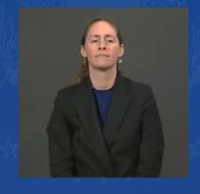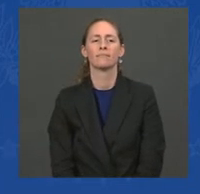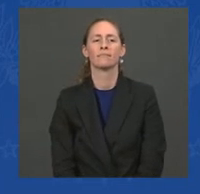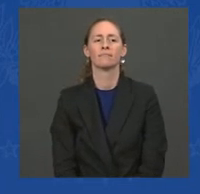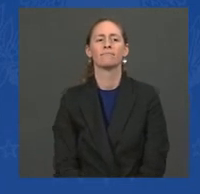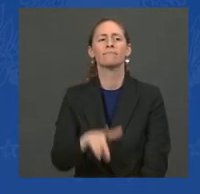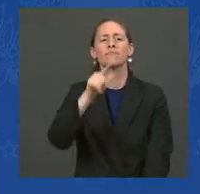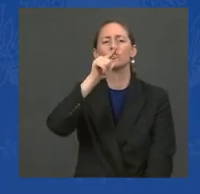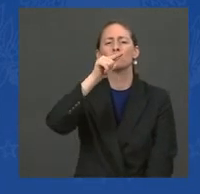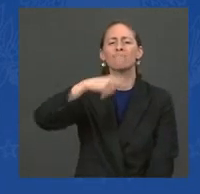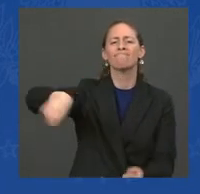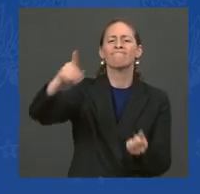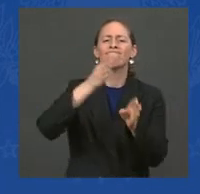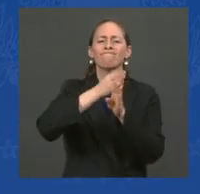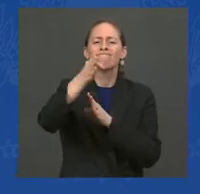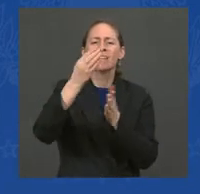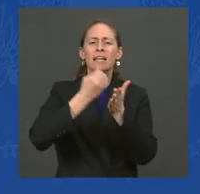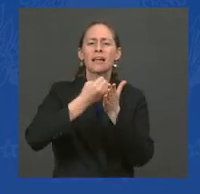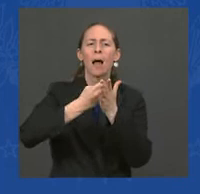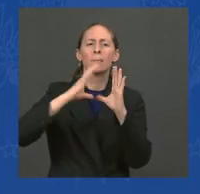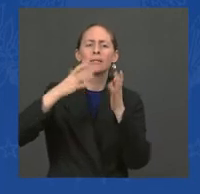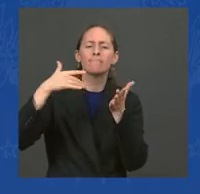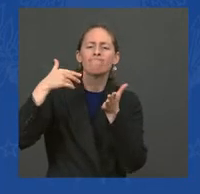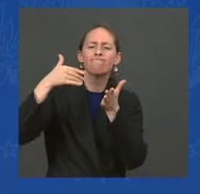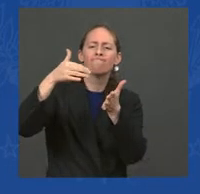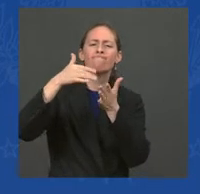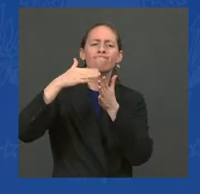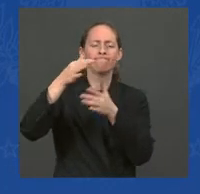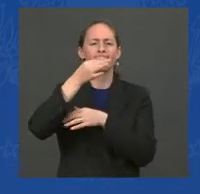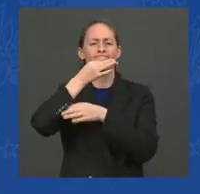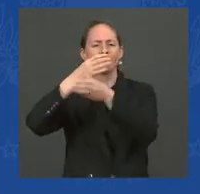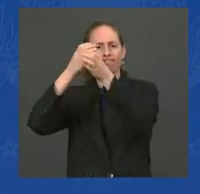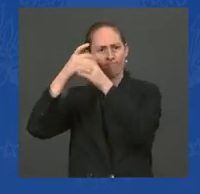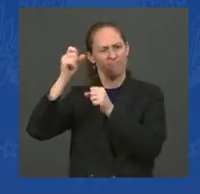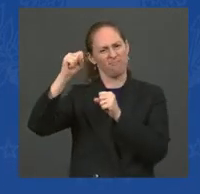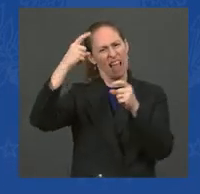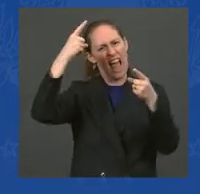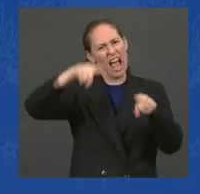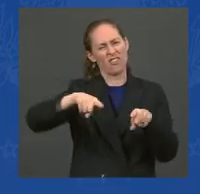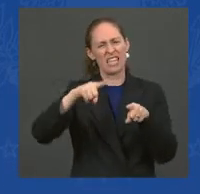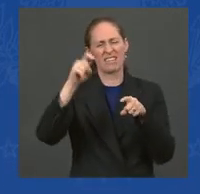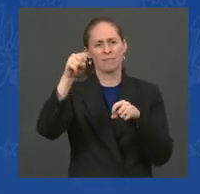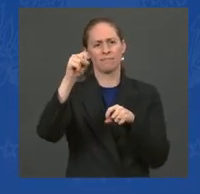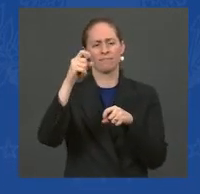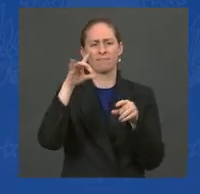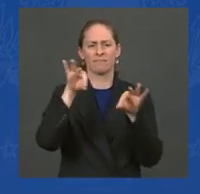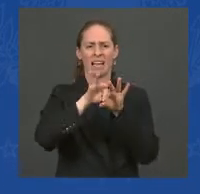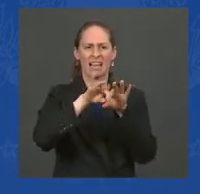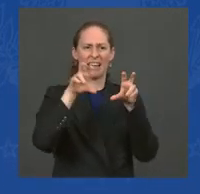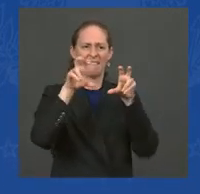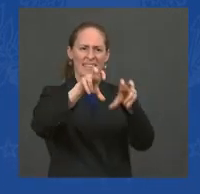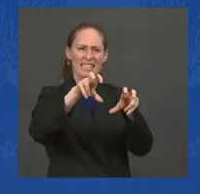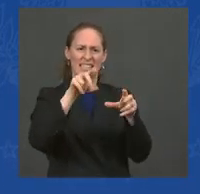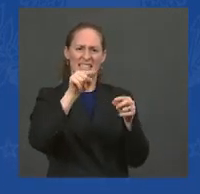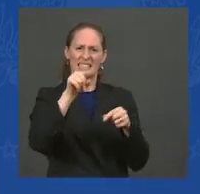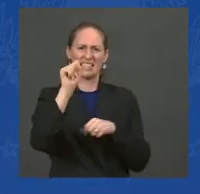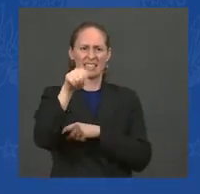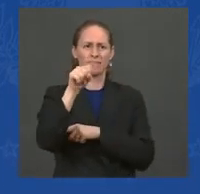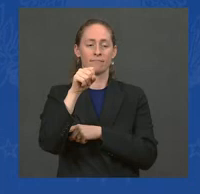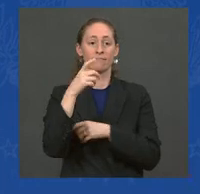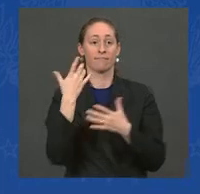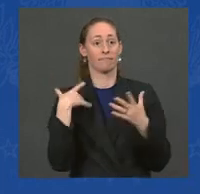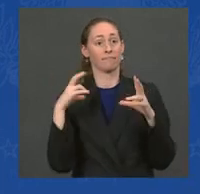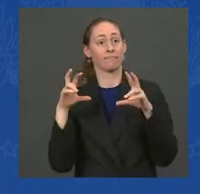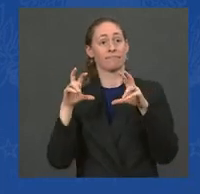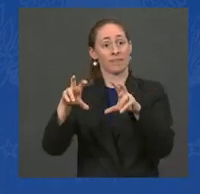Earlier this year, Moody's on Wall Street projected that the investments in these bills will bring us a higher GDP and